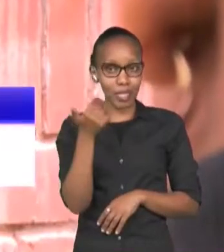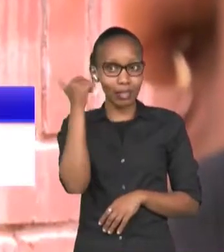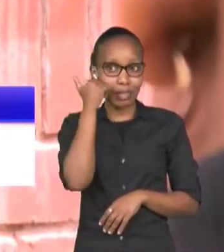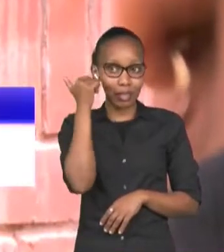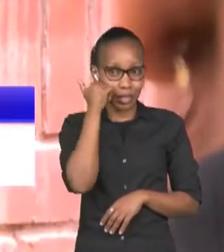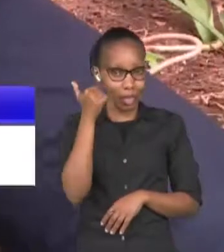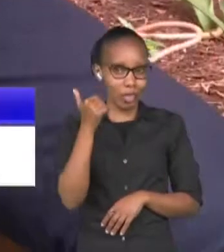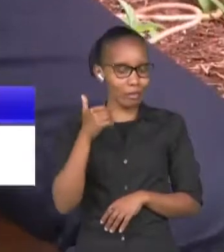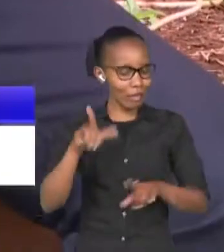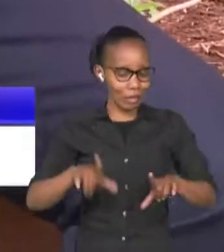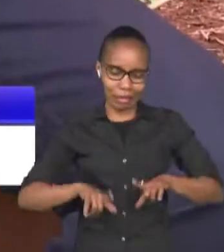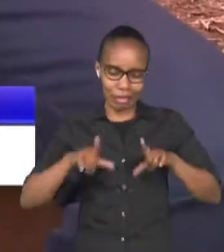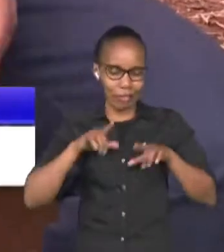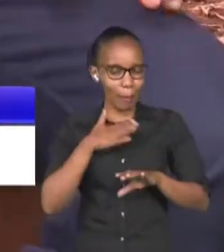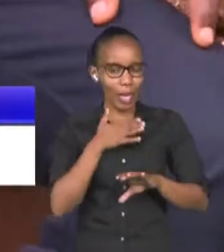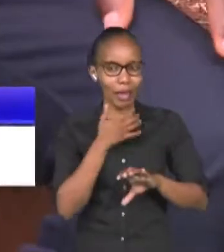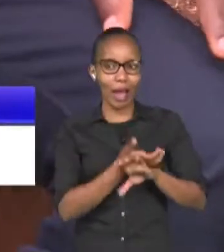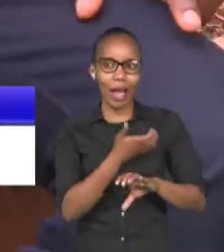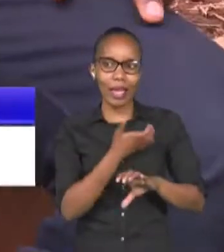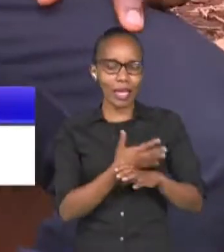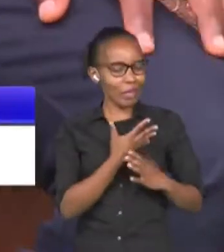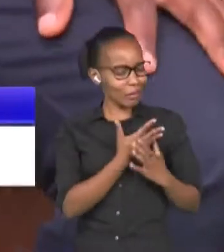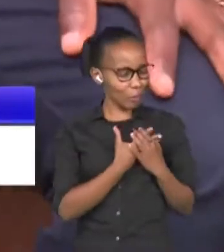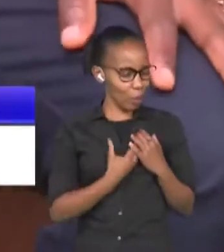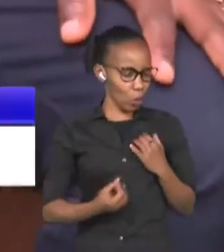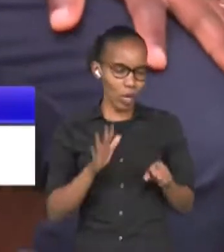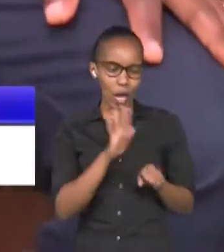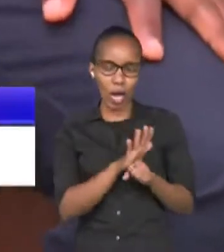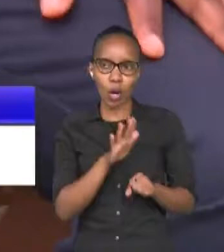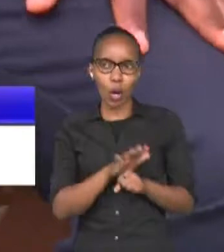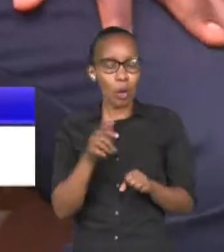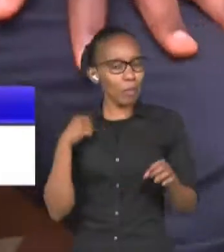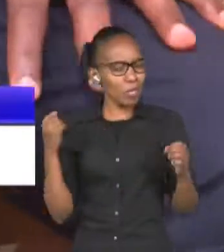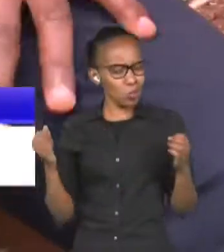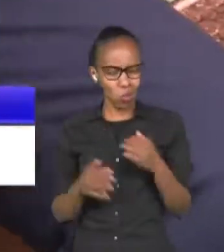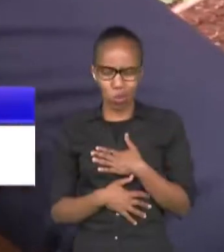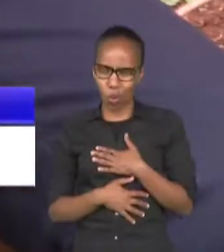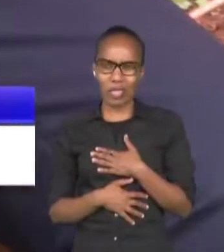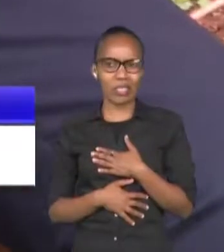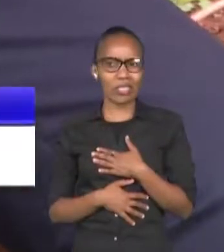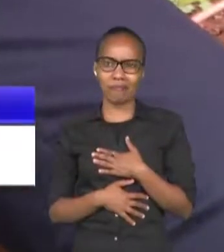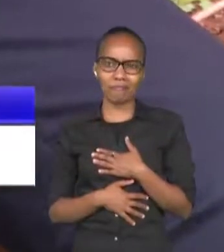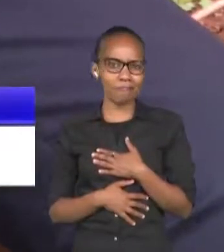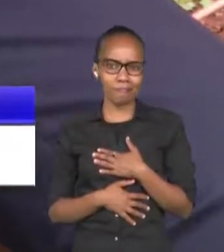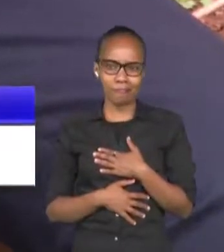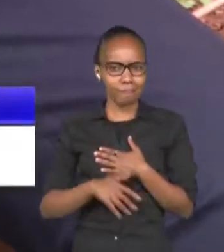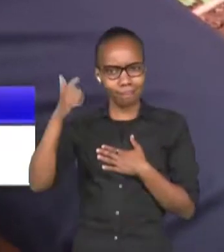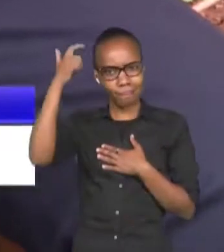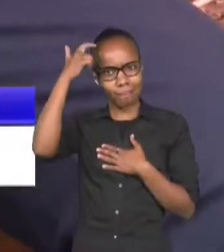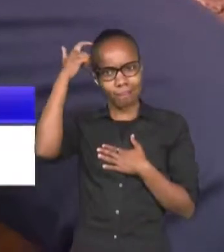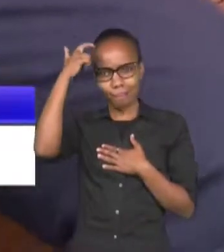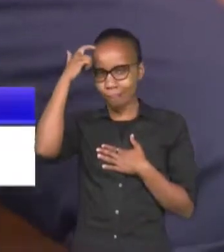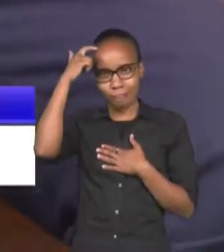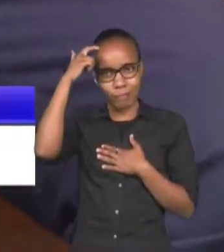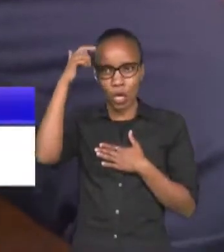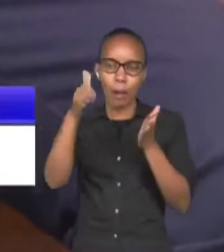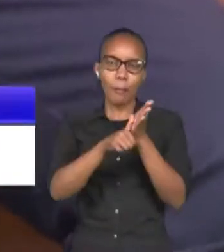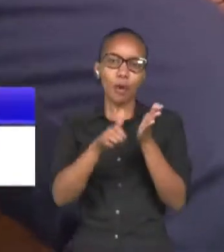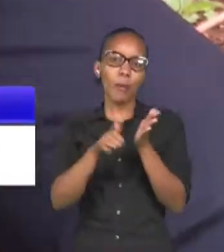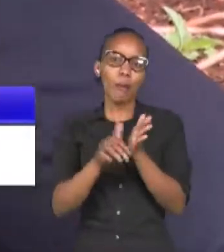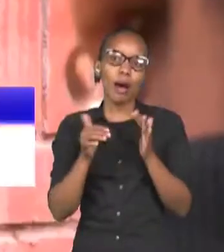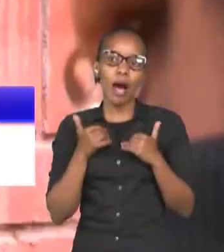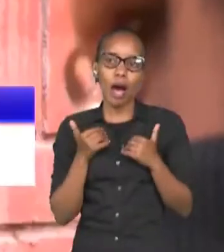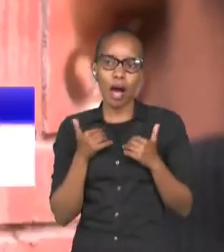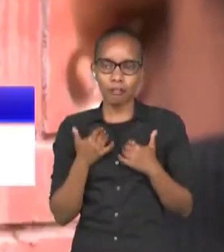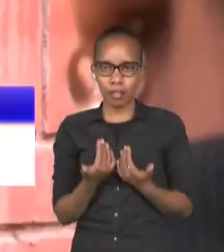my life. It was devastating. I was shocked. I was frustrated. My mental status at that point was very strained. It